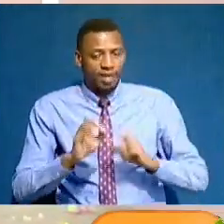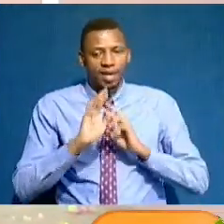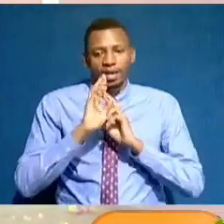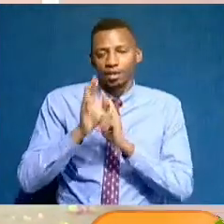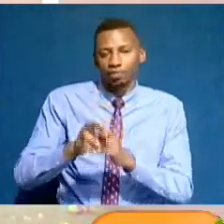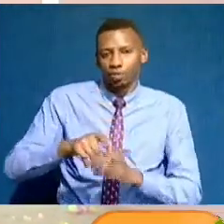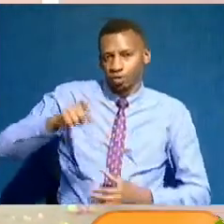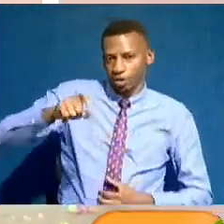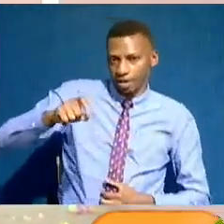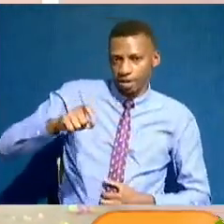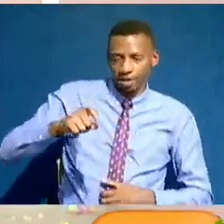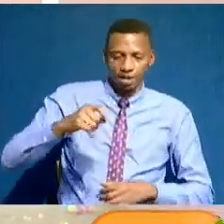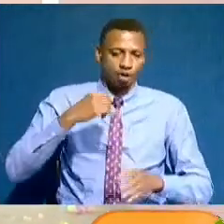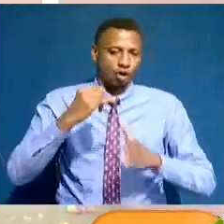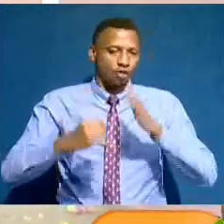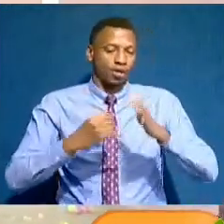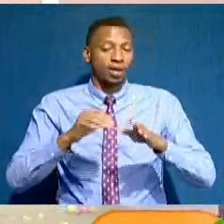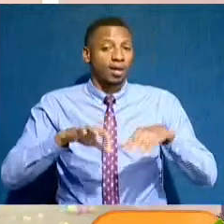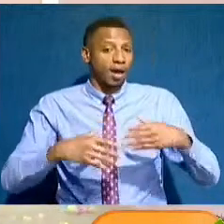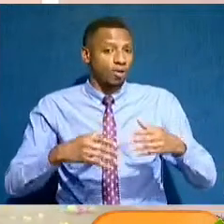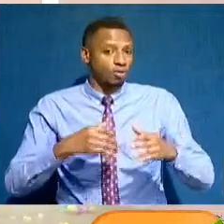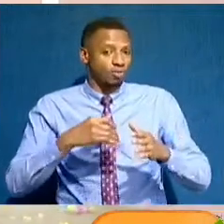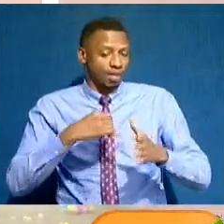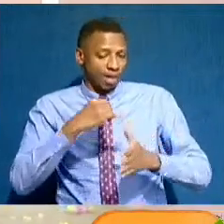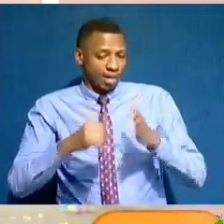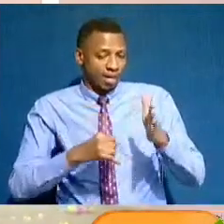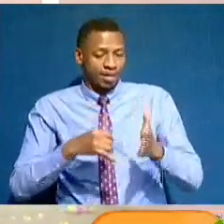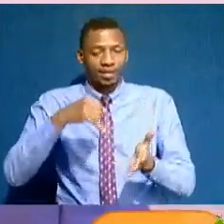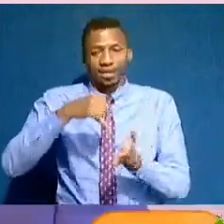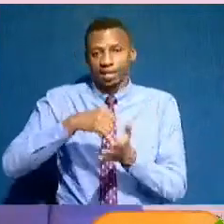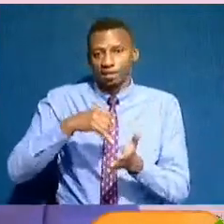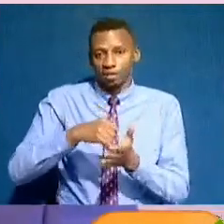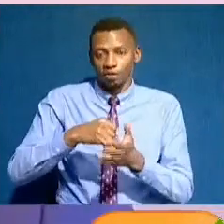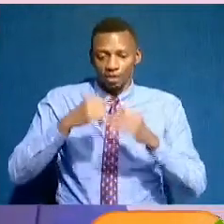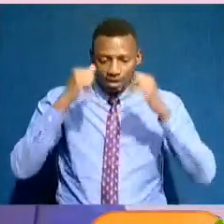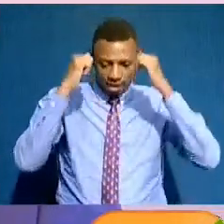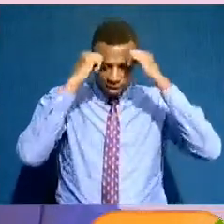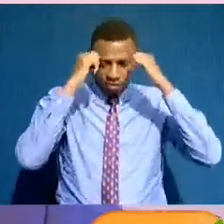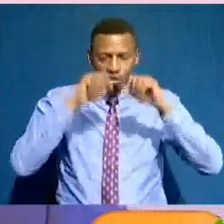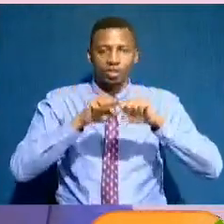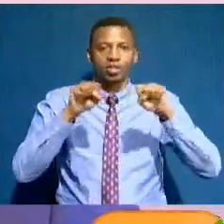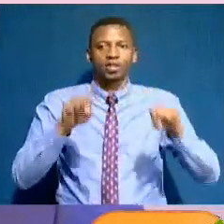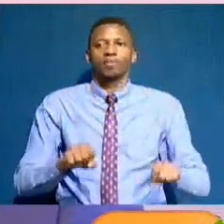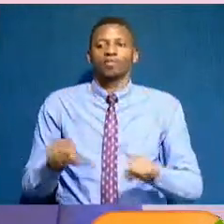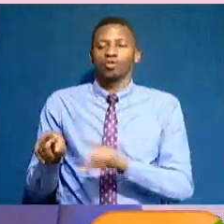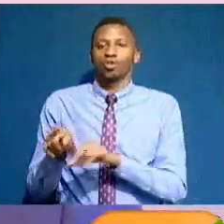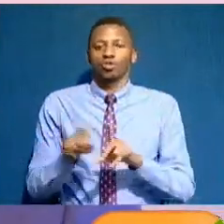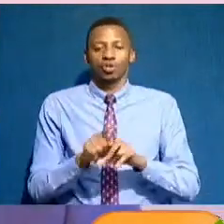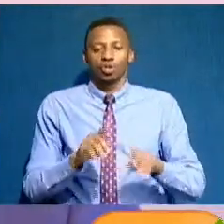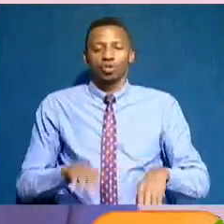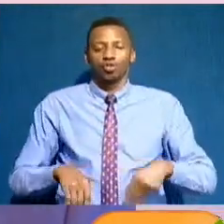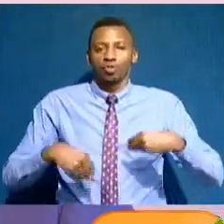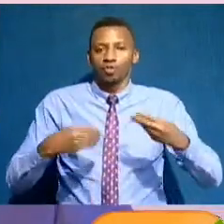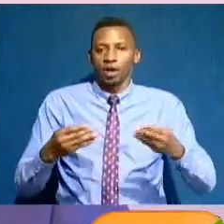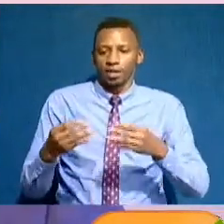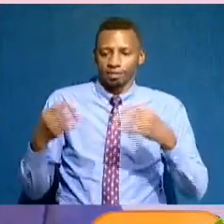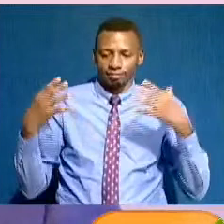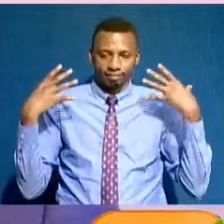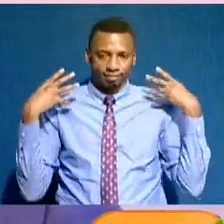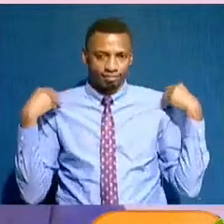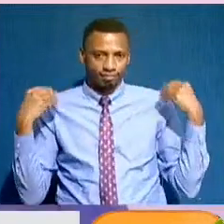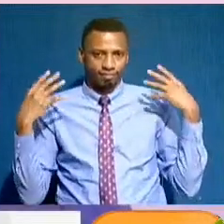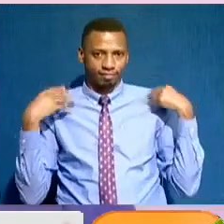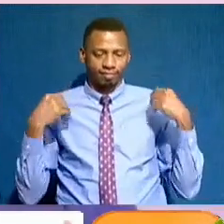of the industry, how industry is involving education system. It's also to provide practical capabilities in terms of environment and